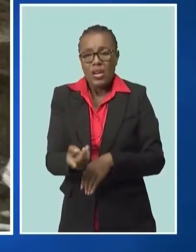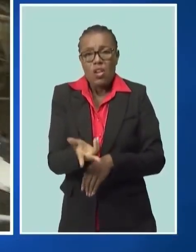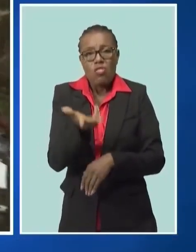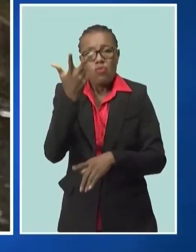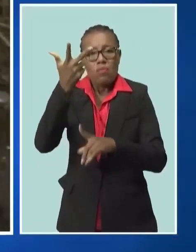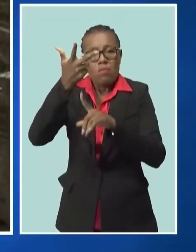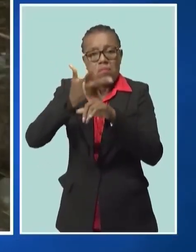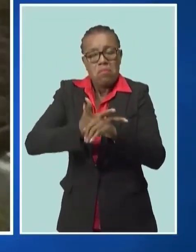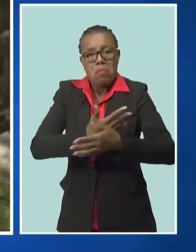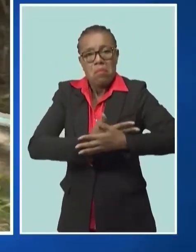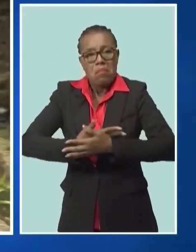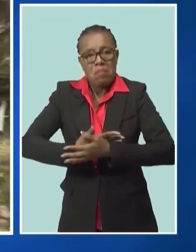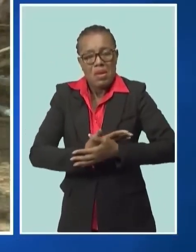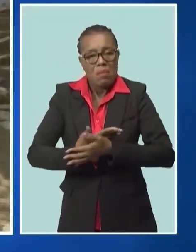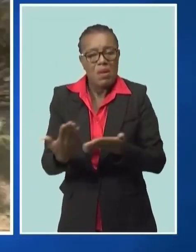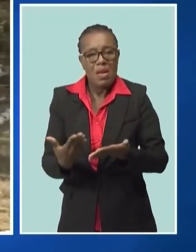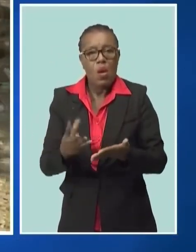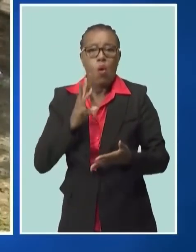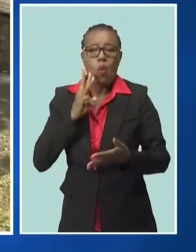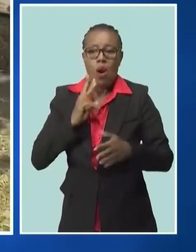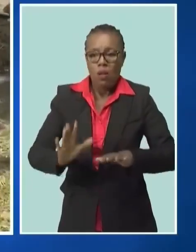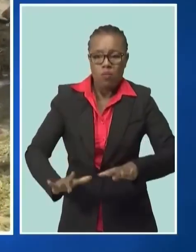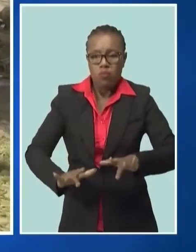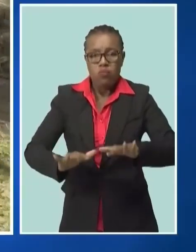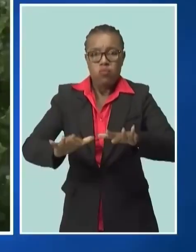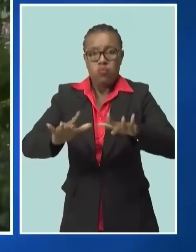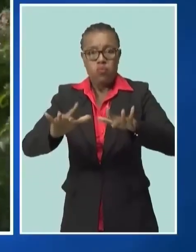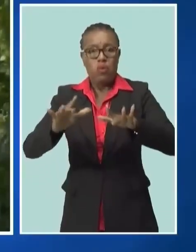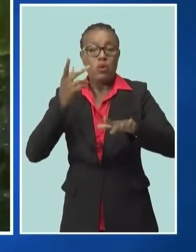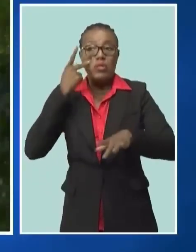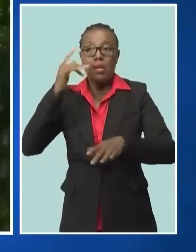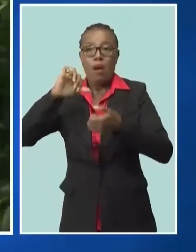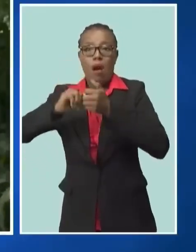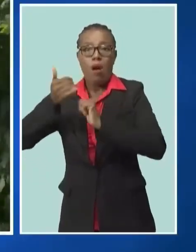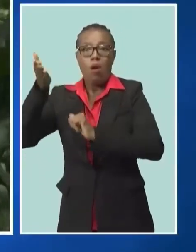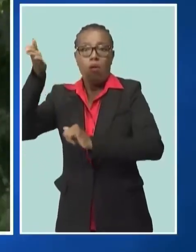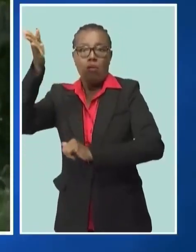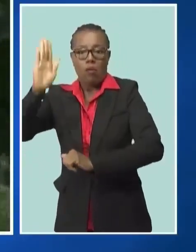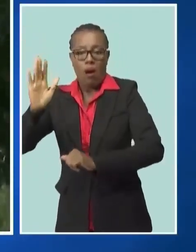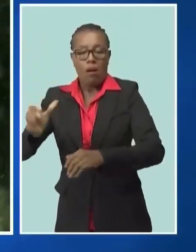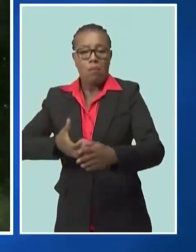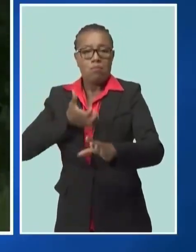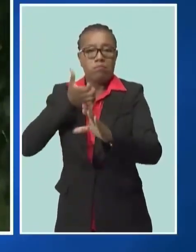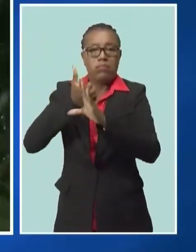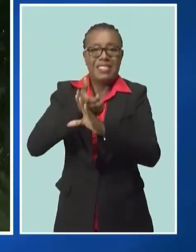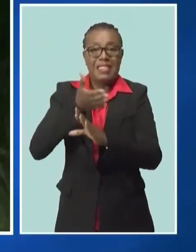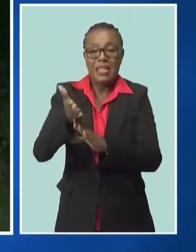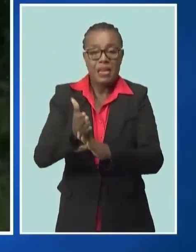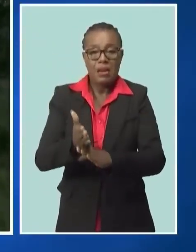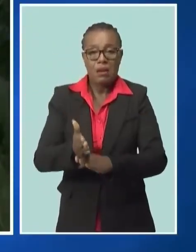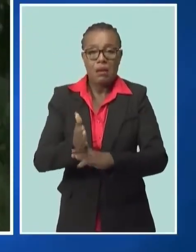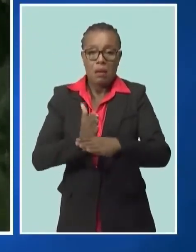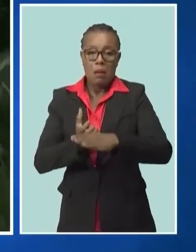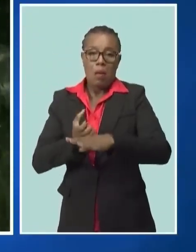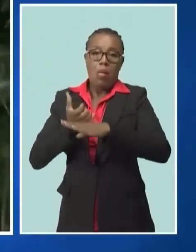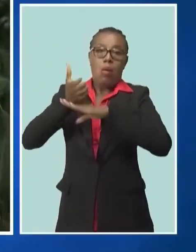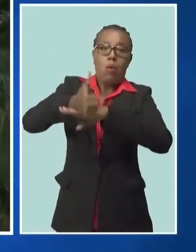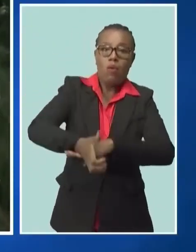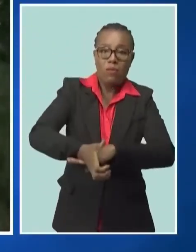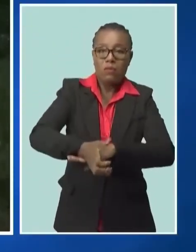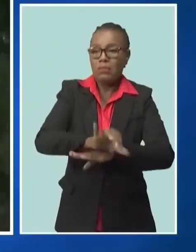the car was submerged. If you see how God placed that car there, it did not go over the brink like the other